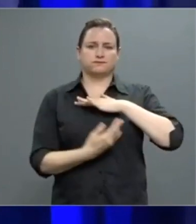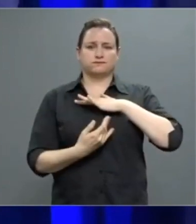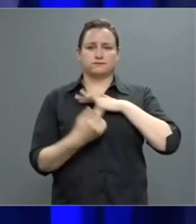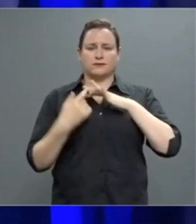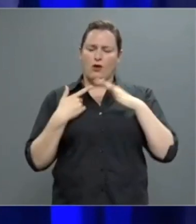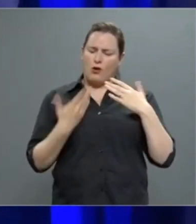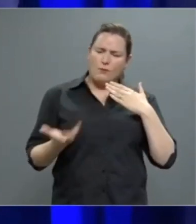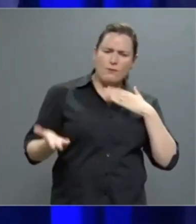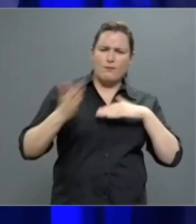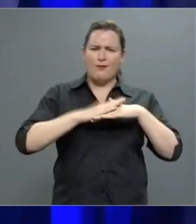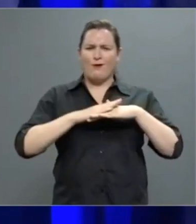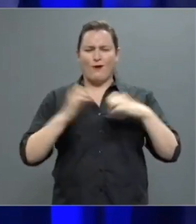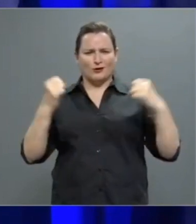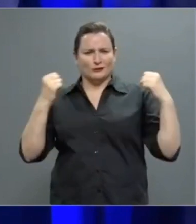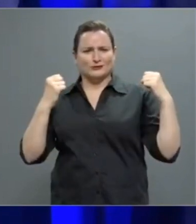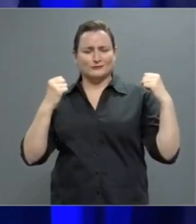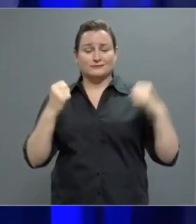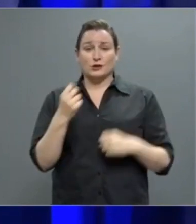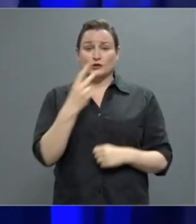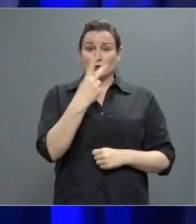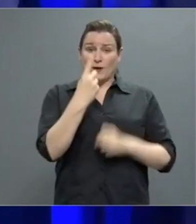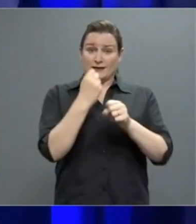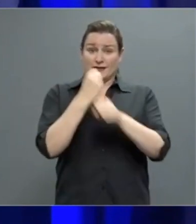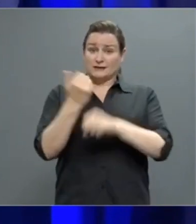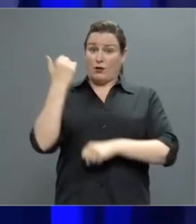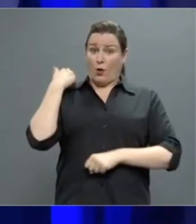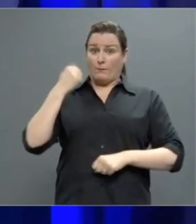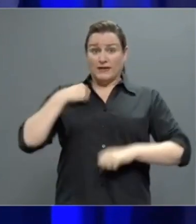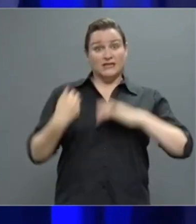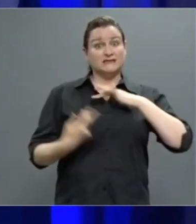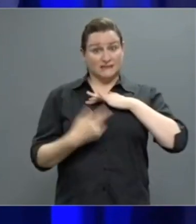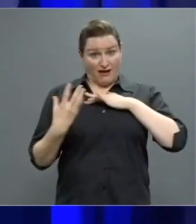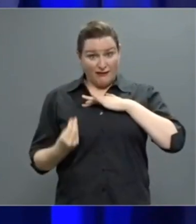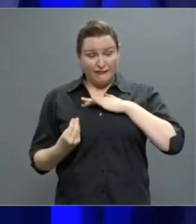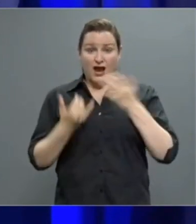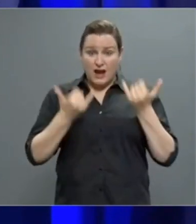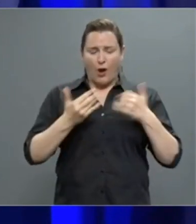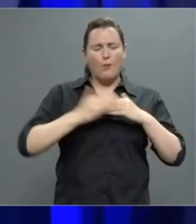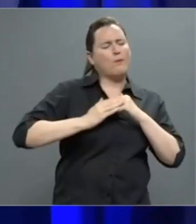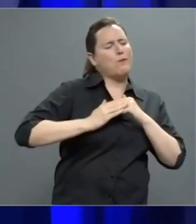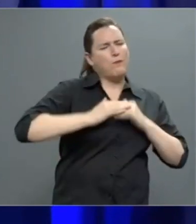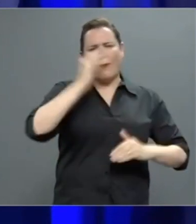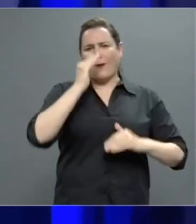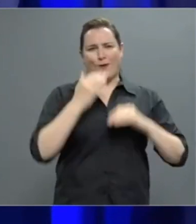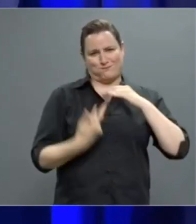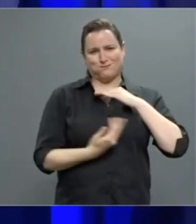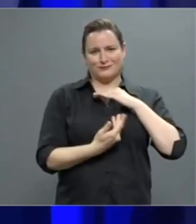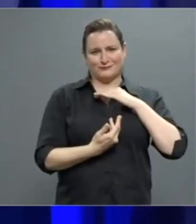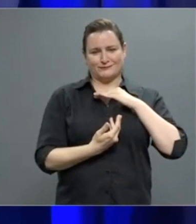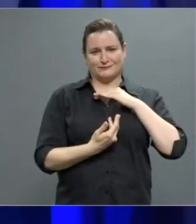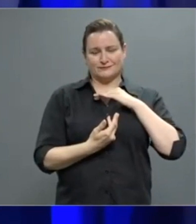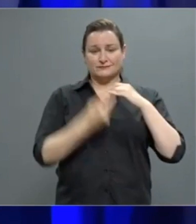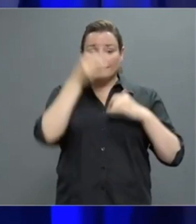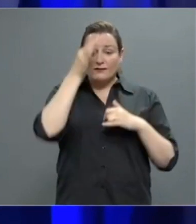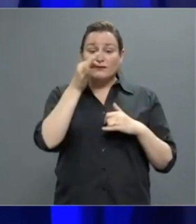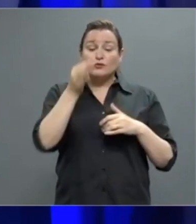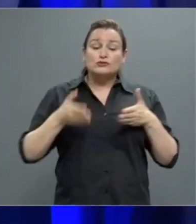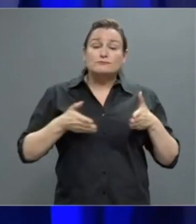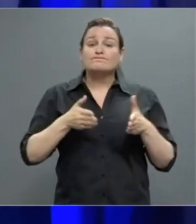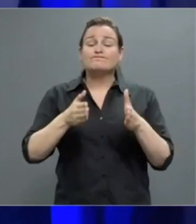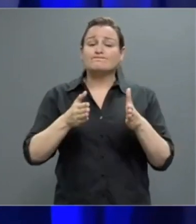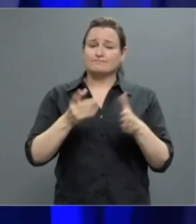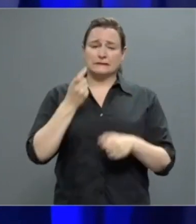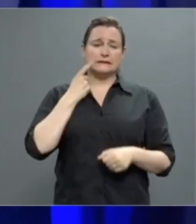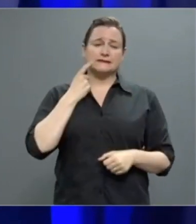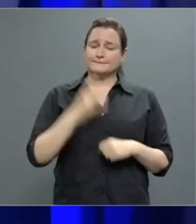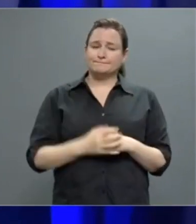of the Durban City Hall 21 years ago. The task ahead of us will not be an easy one. Our country